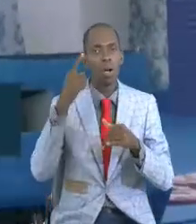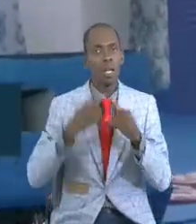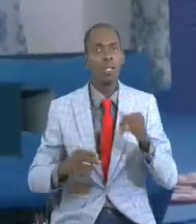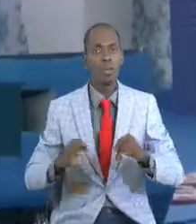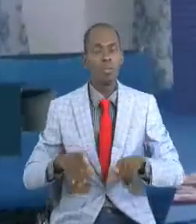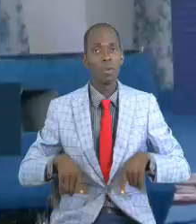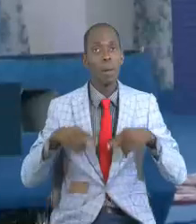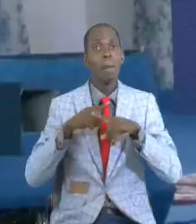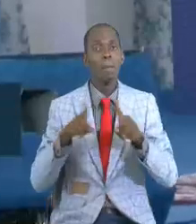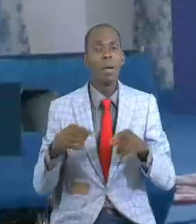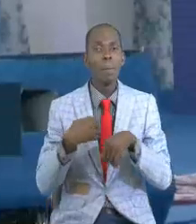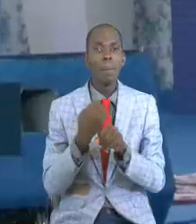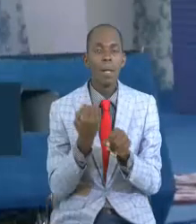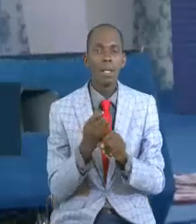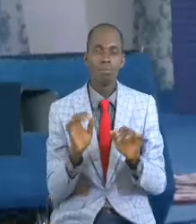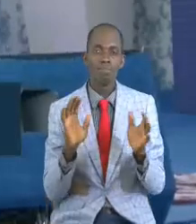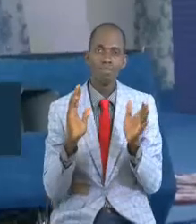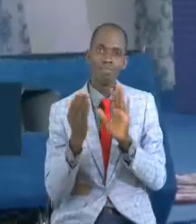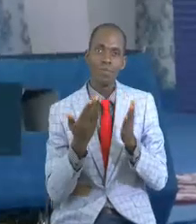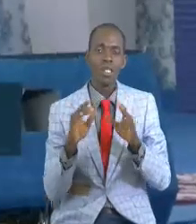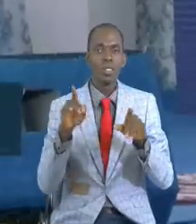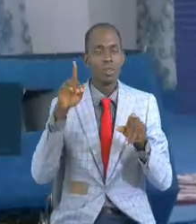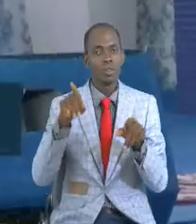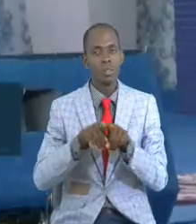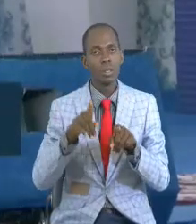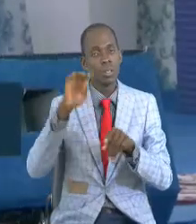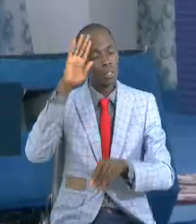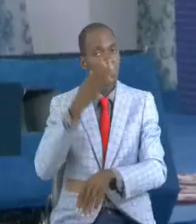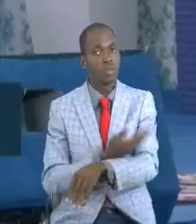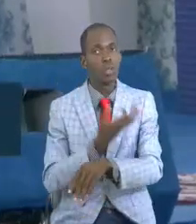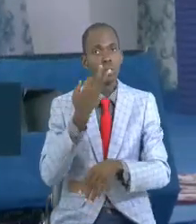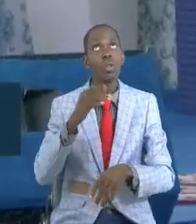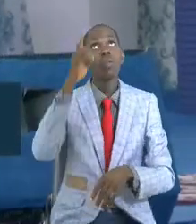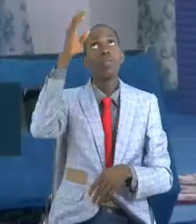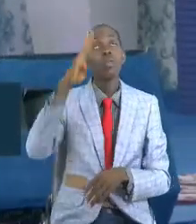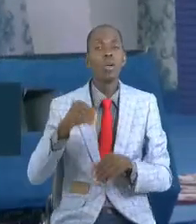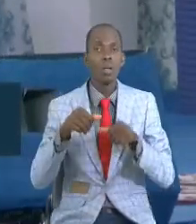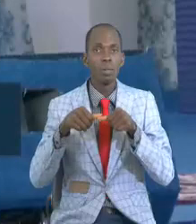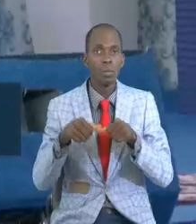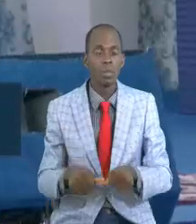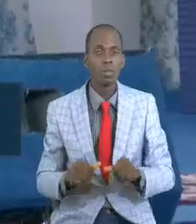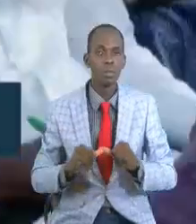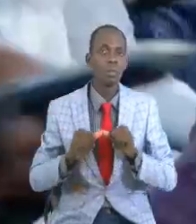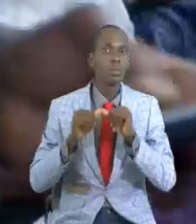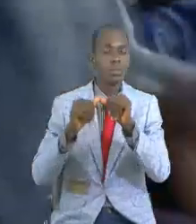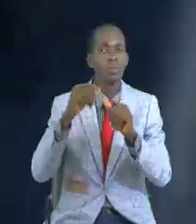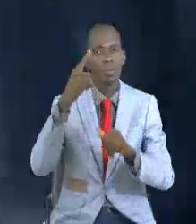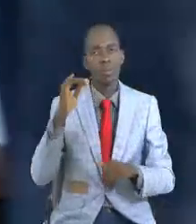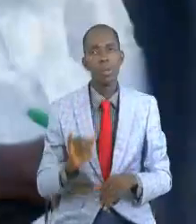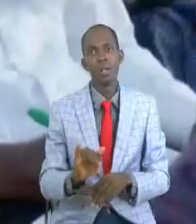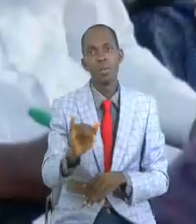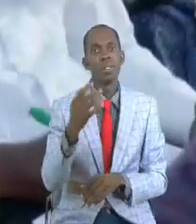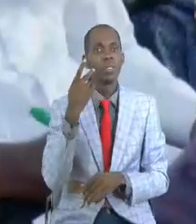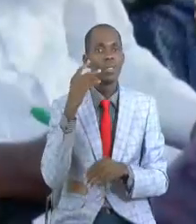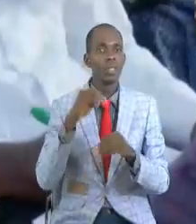like unto the Son of God, abideth a priest continually forever. Look at